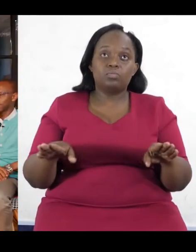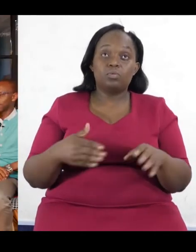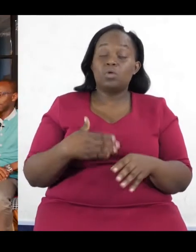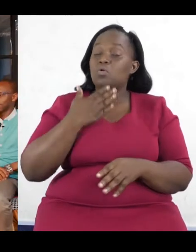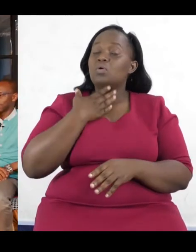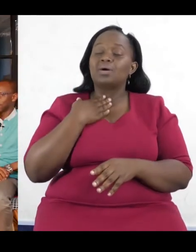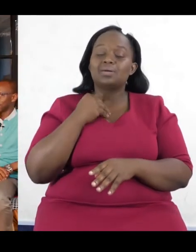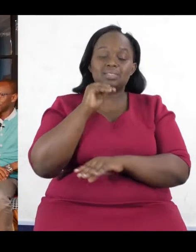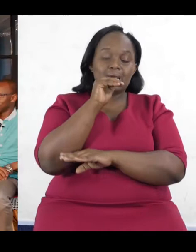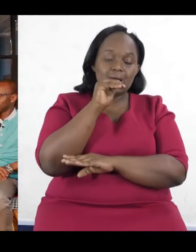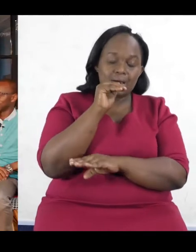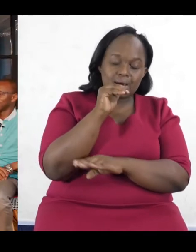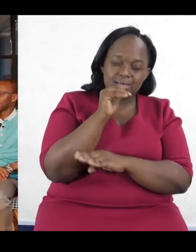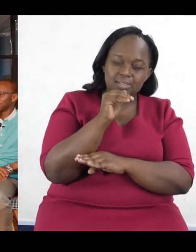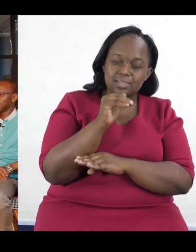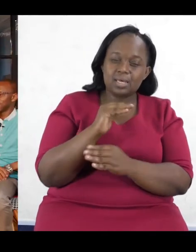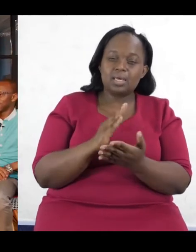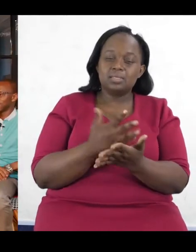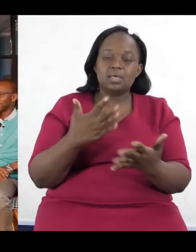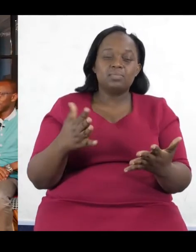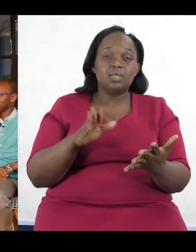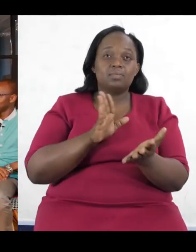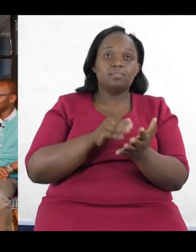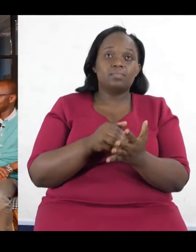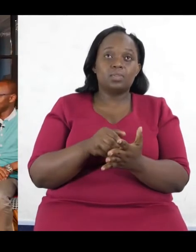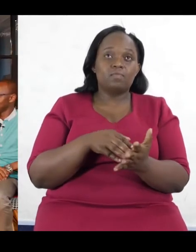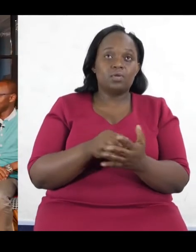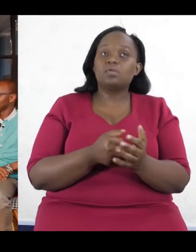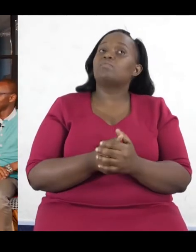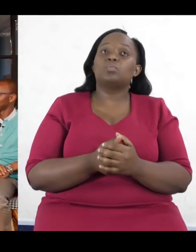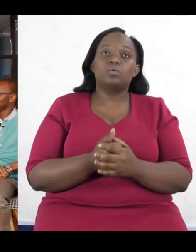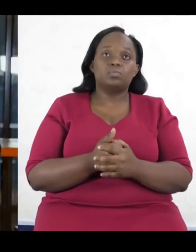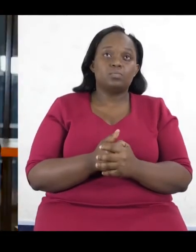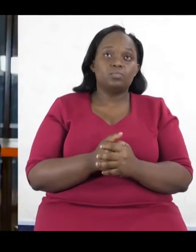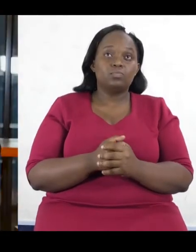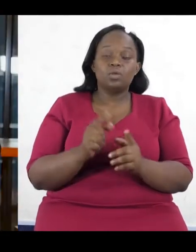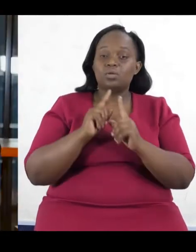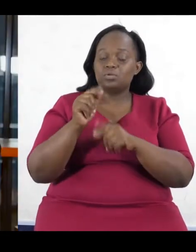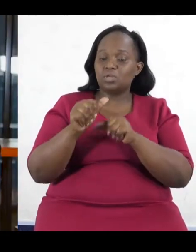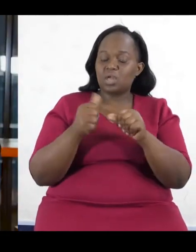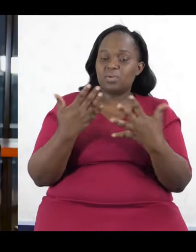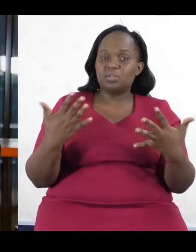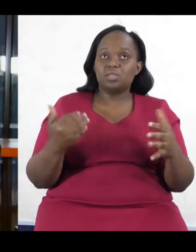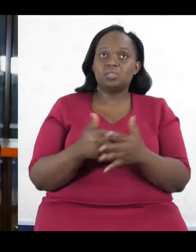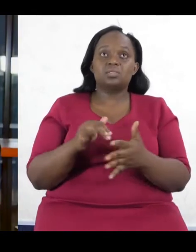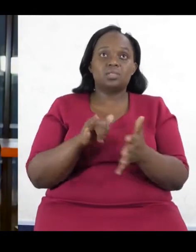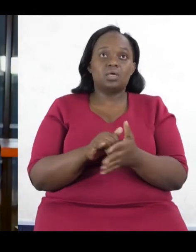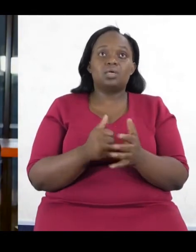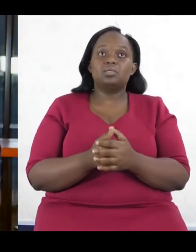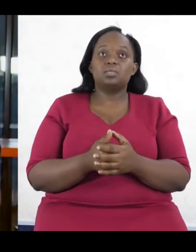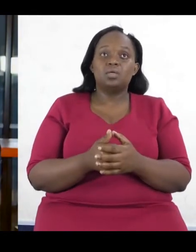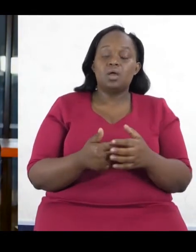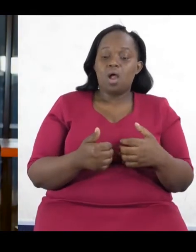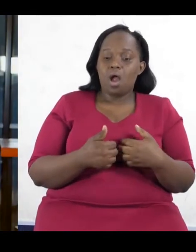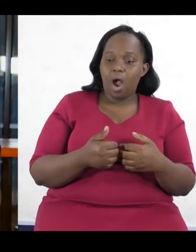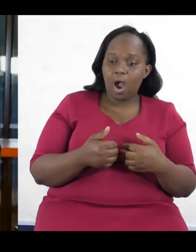very volatile area, and you know, he's one very funny guy. He's talking about things that that